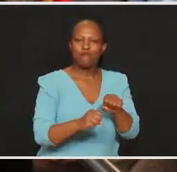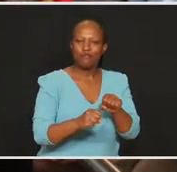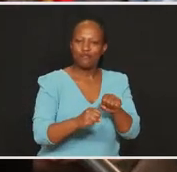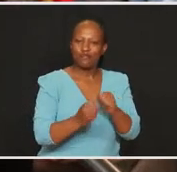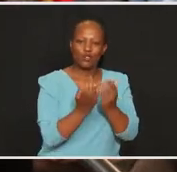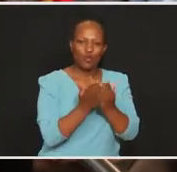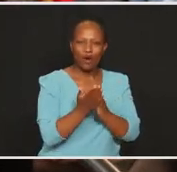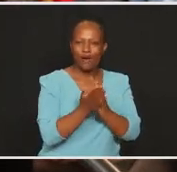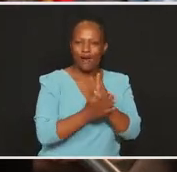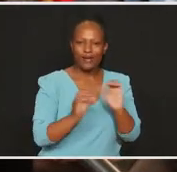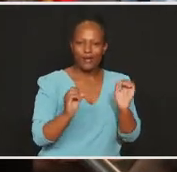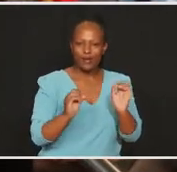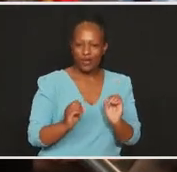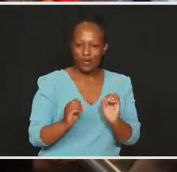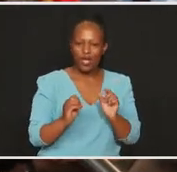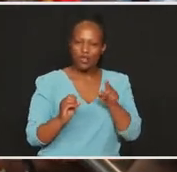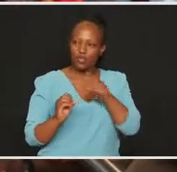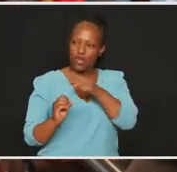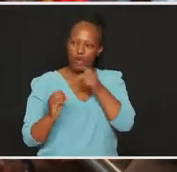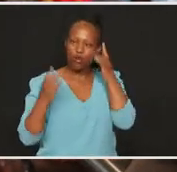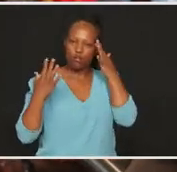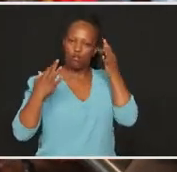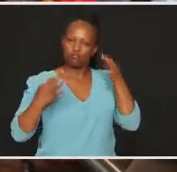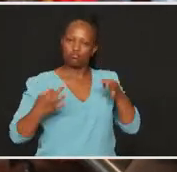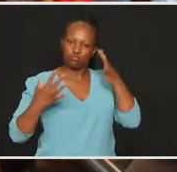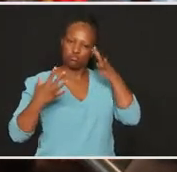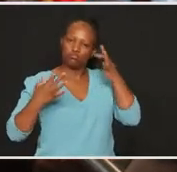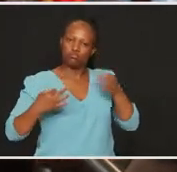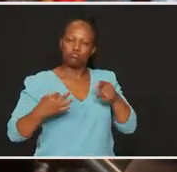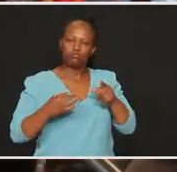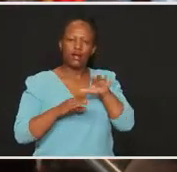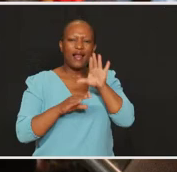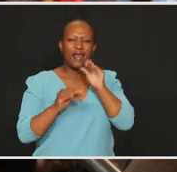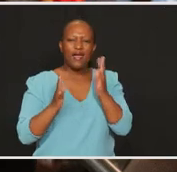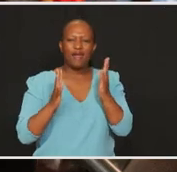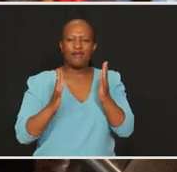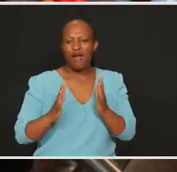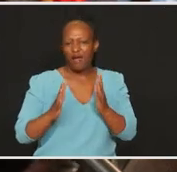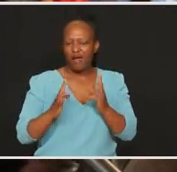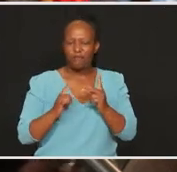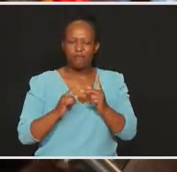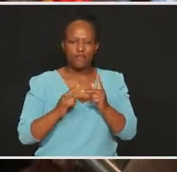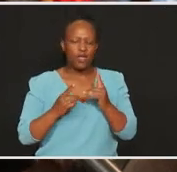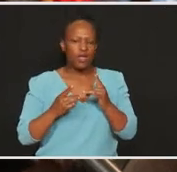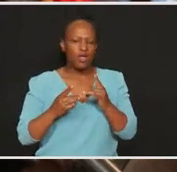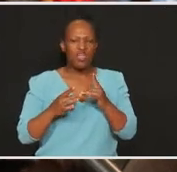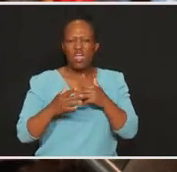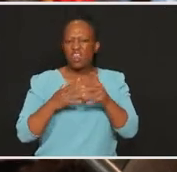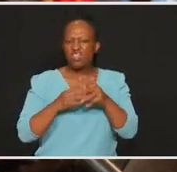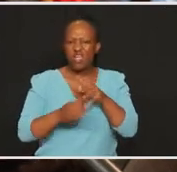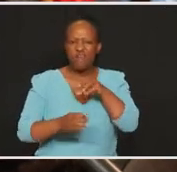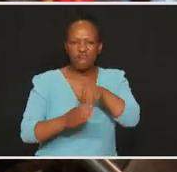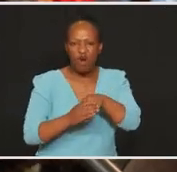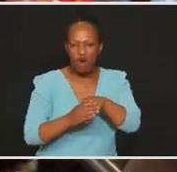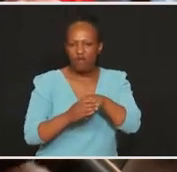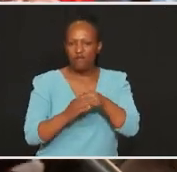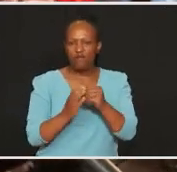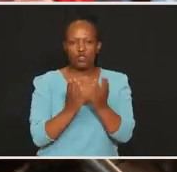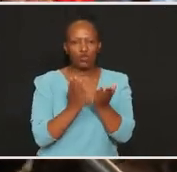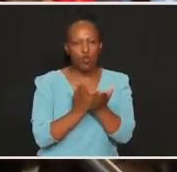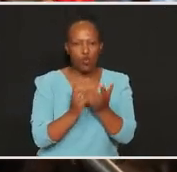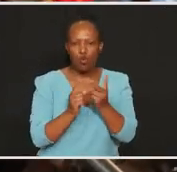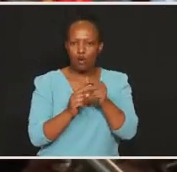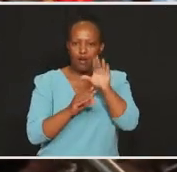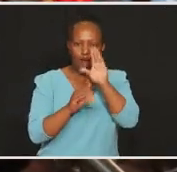on the matter start concerning the Learners that concerning the schools that concerning the decision